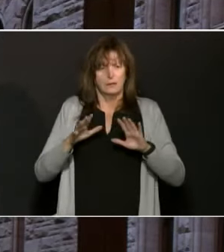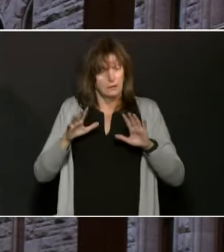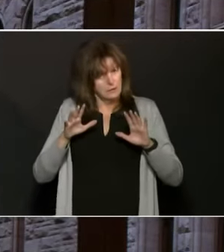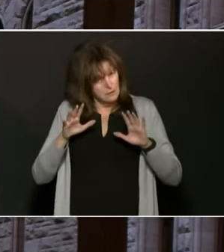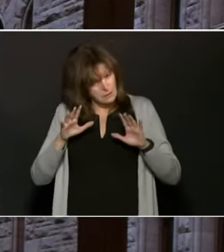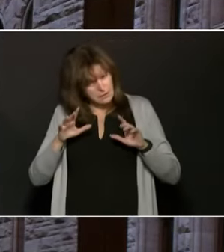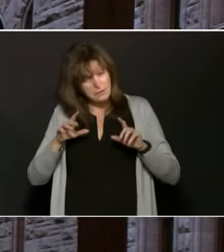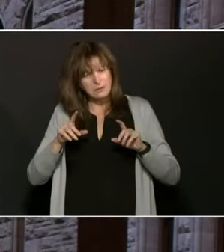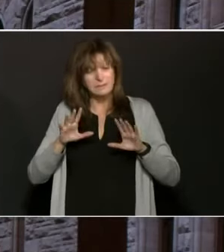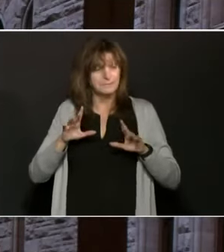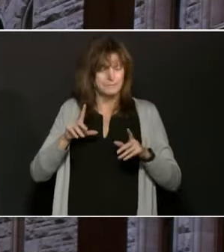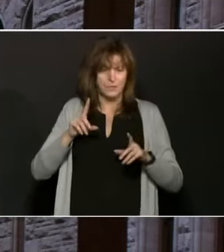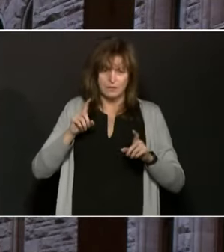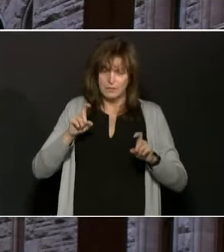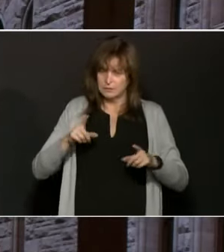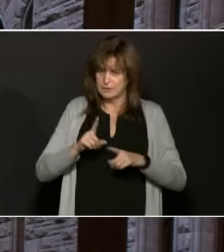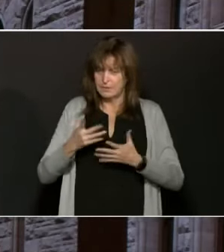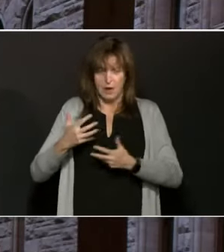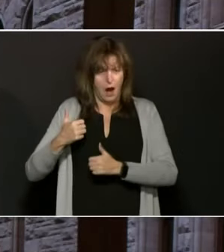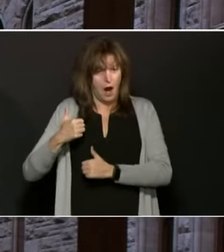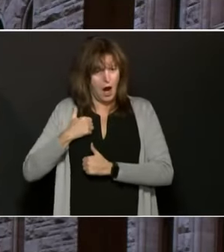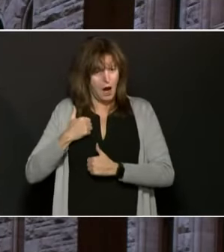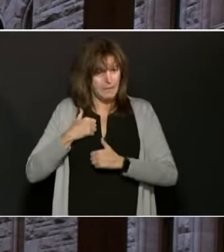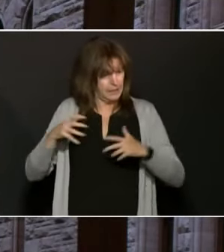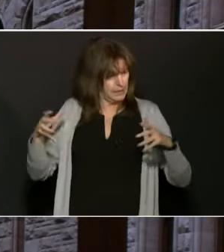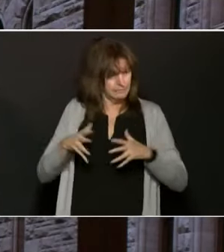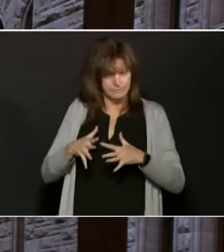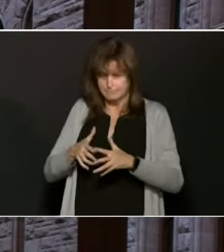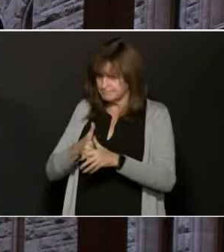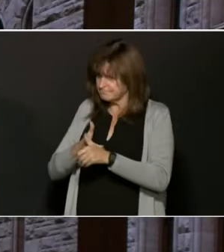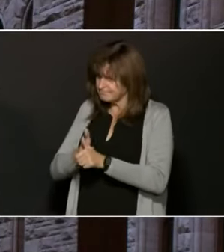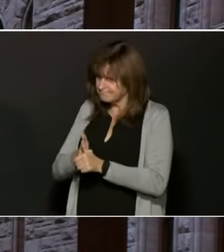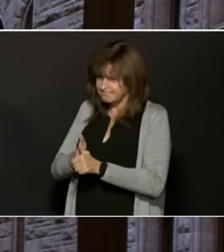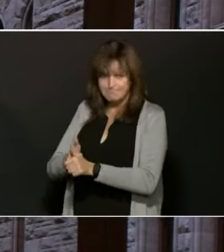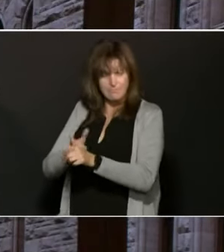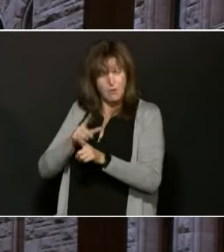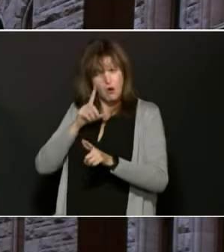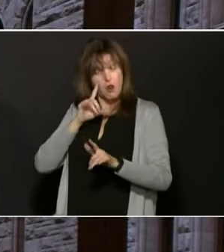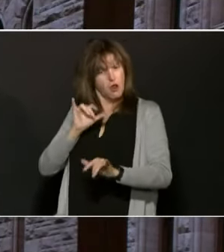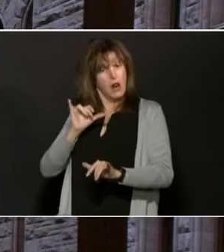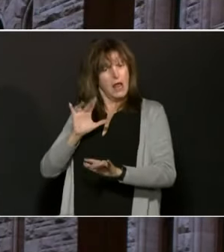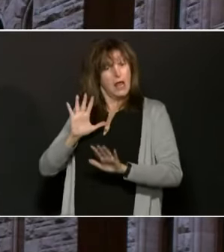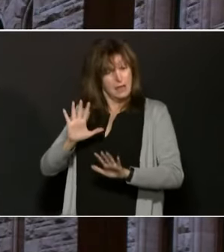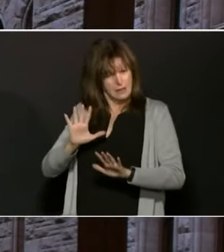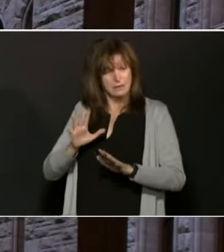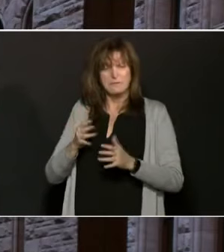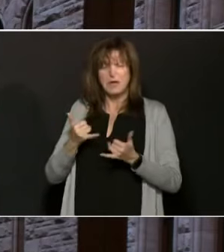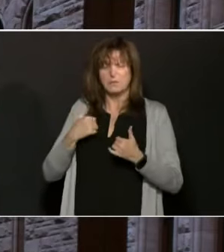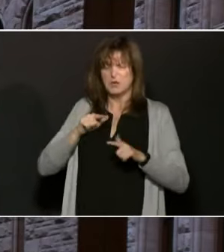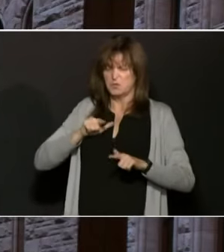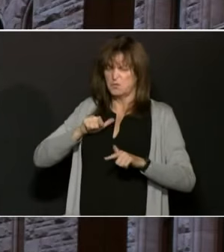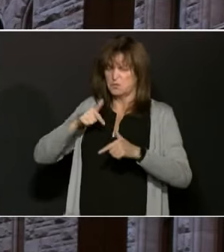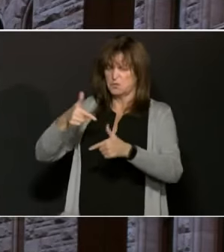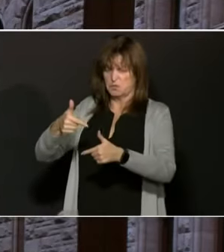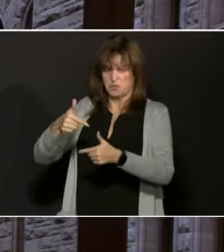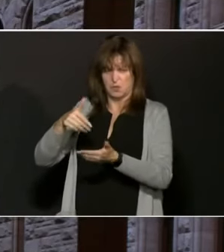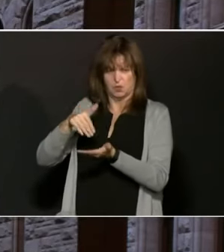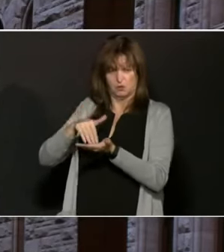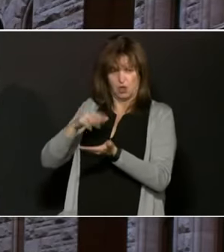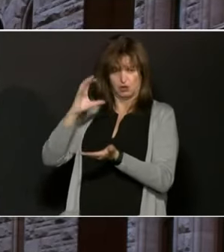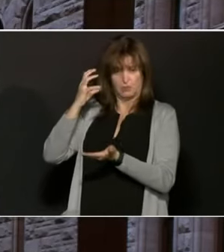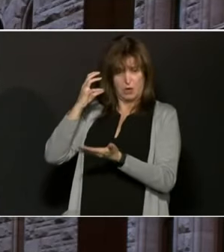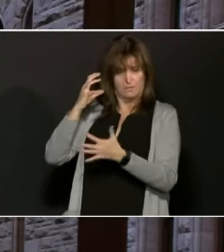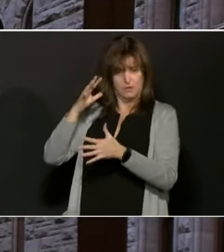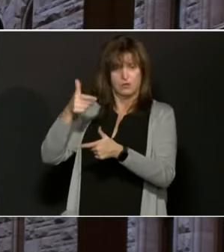on this one and do well. So I'm going to hand things over to Dr. Brown, then I'll have some comments to make afterwards as far as today's numbers and how we're doing since